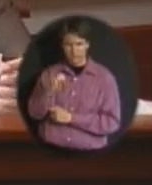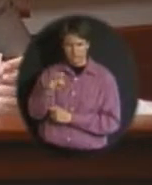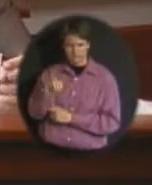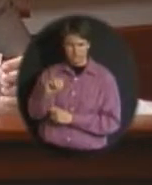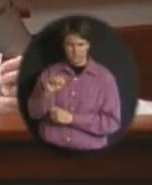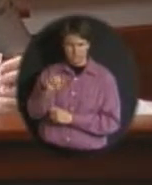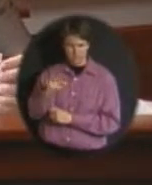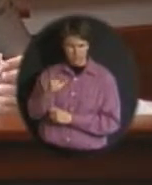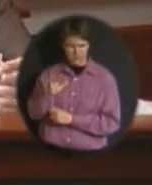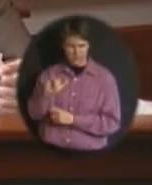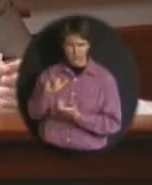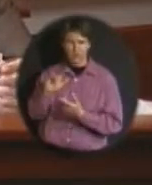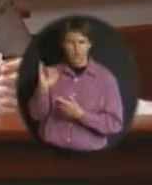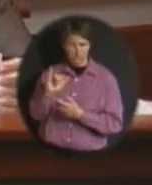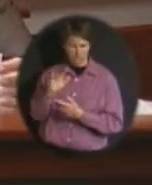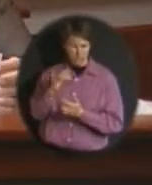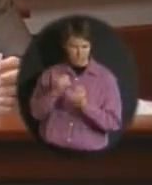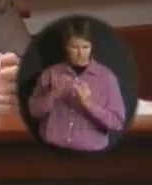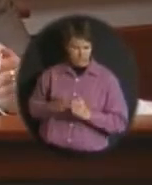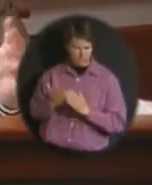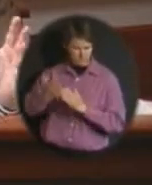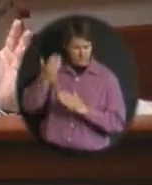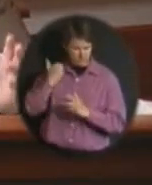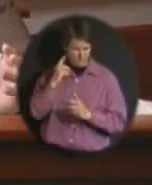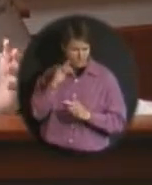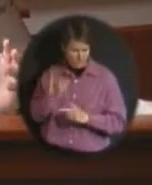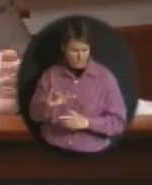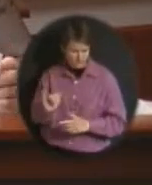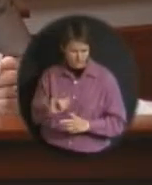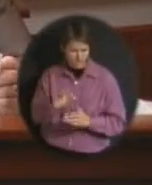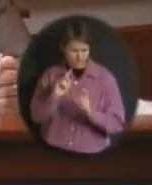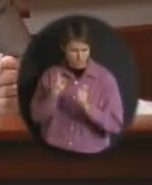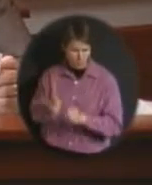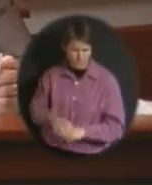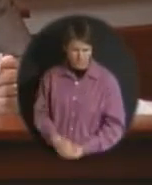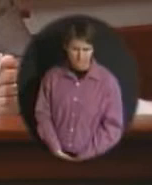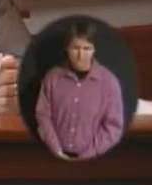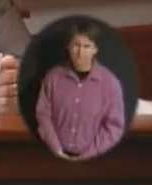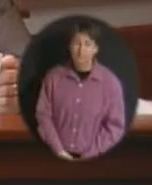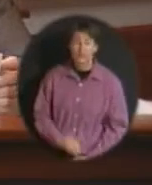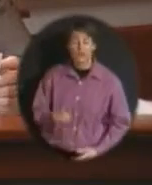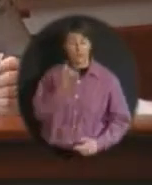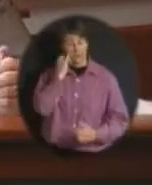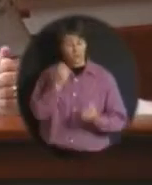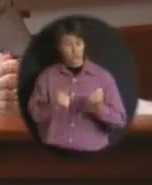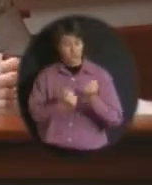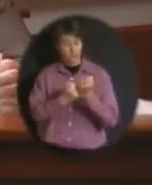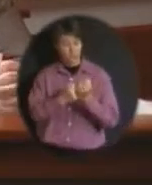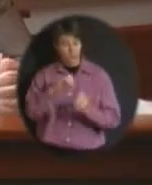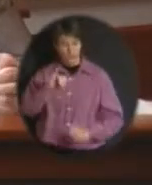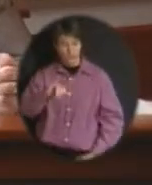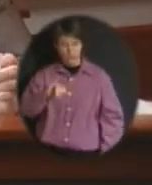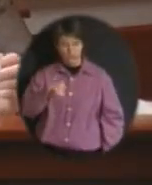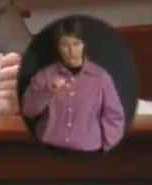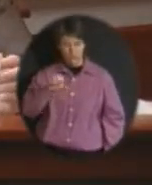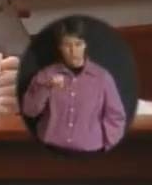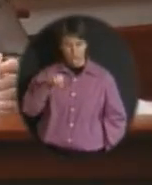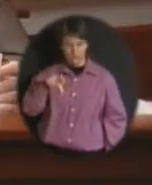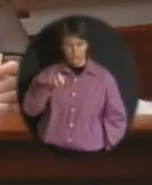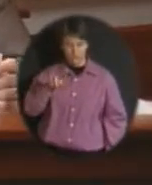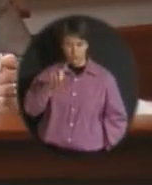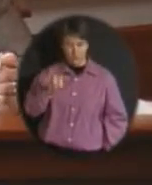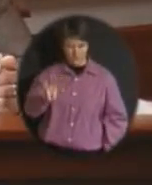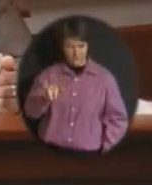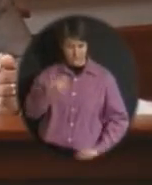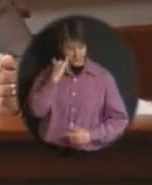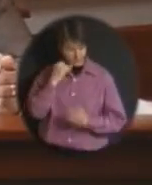for that in the past. And one thing on kind of a lighter note, but if you're a fan of Jeopardy, we have a student that will be appearing on